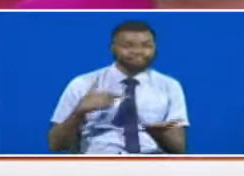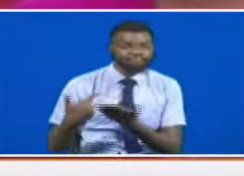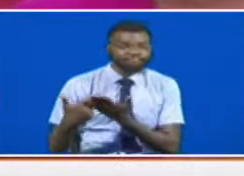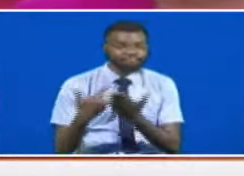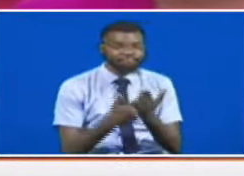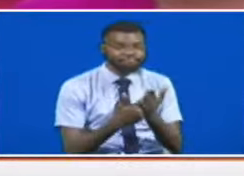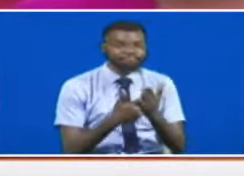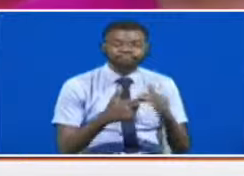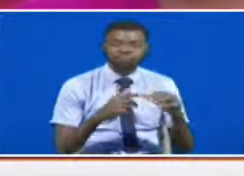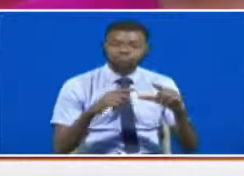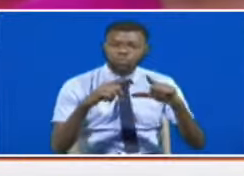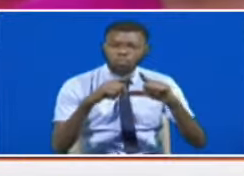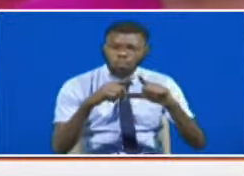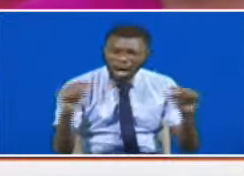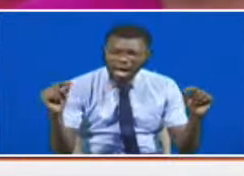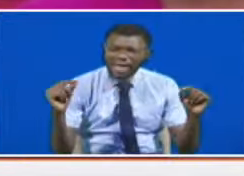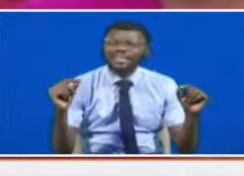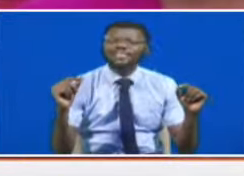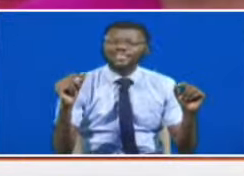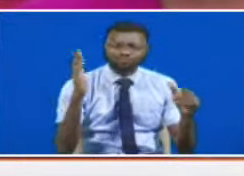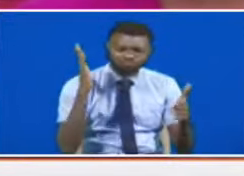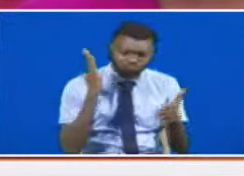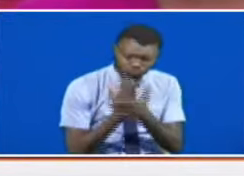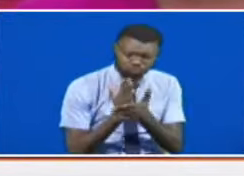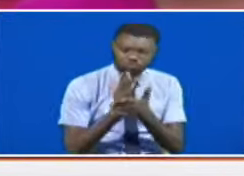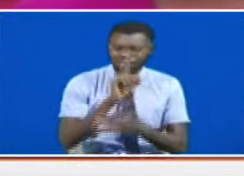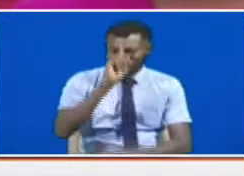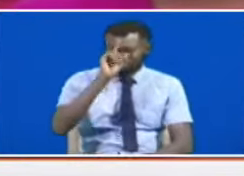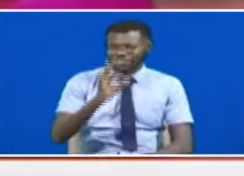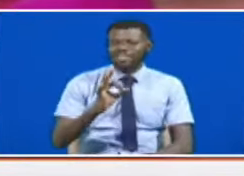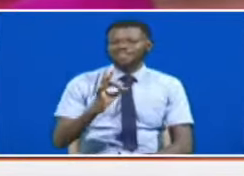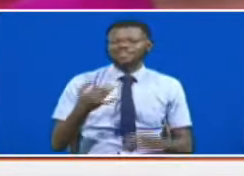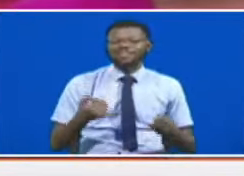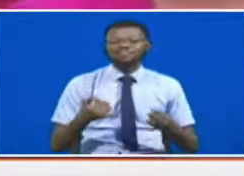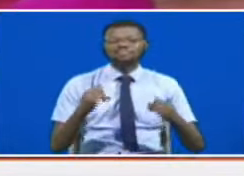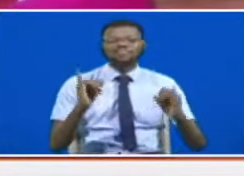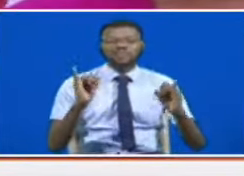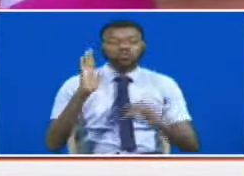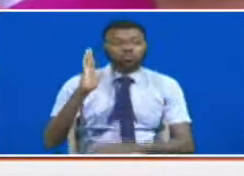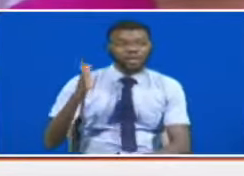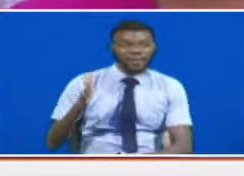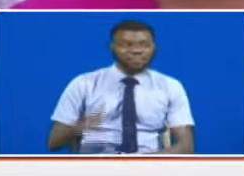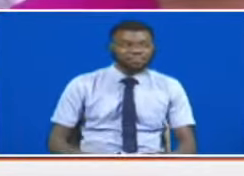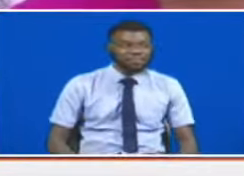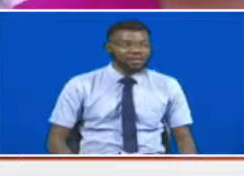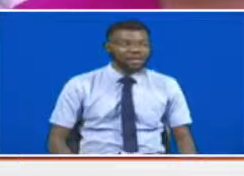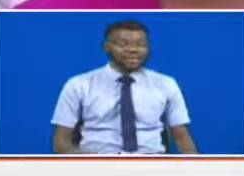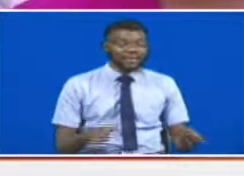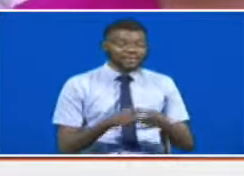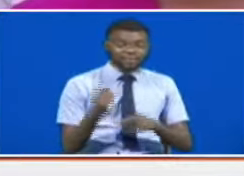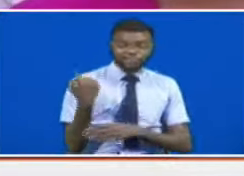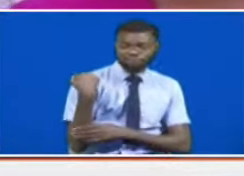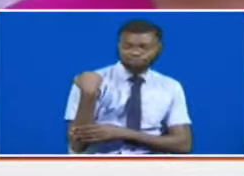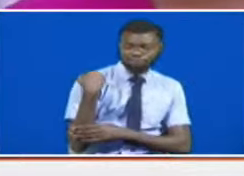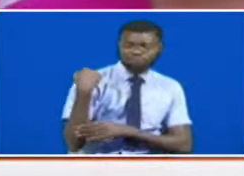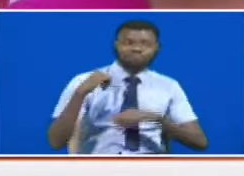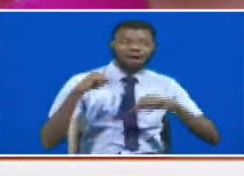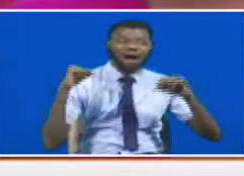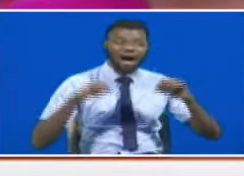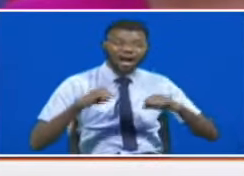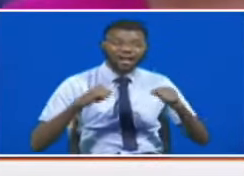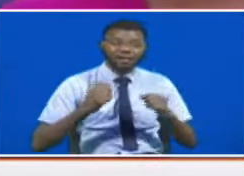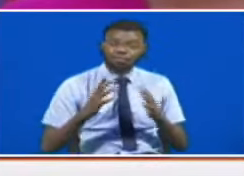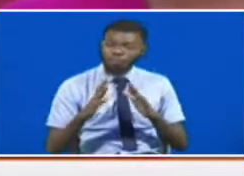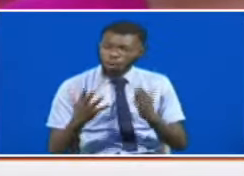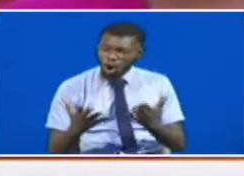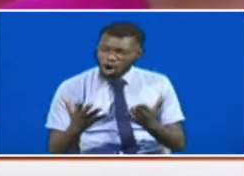words that were spoken. We meant them, and we still have the same stand that whatever we gave yesterday, the county governments or